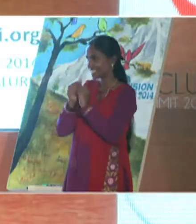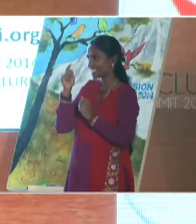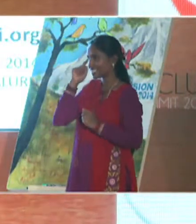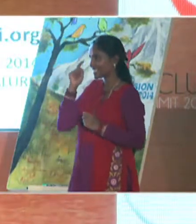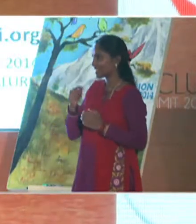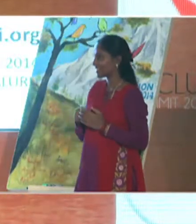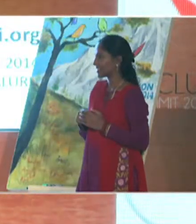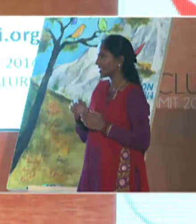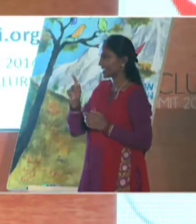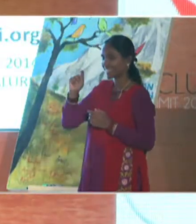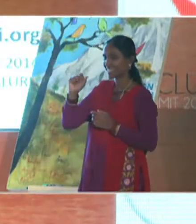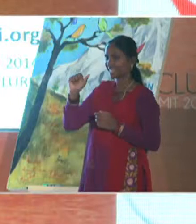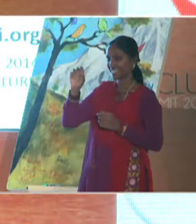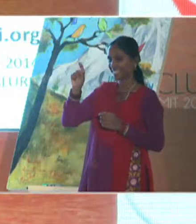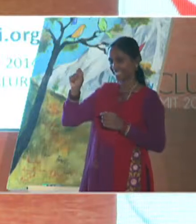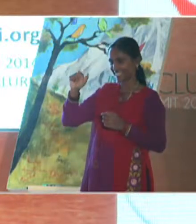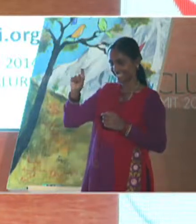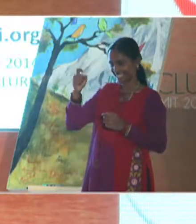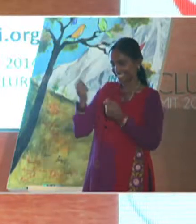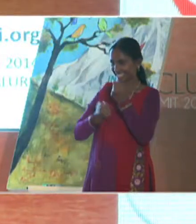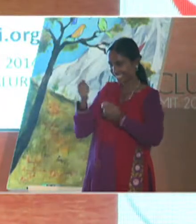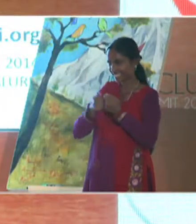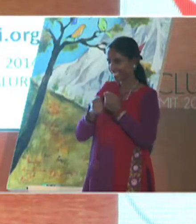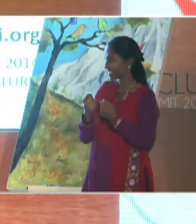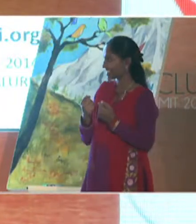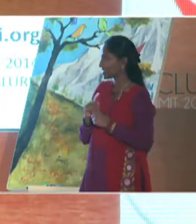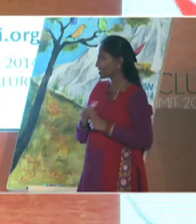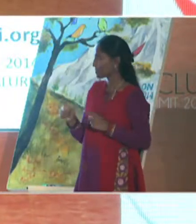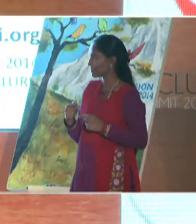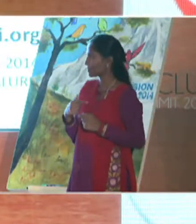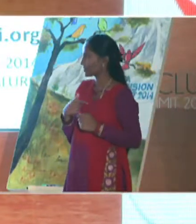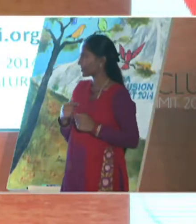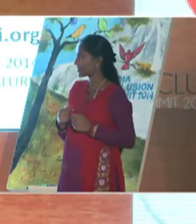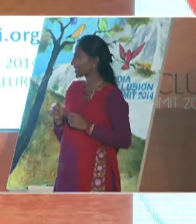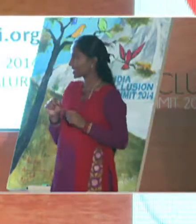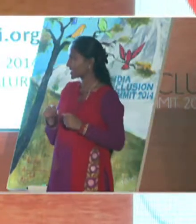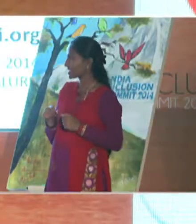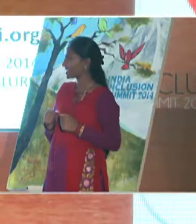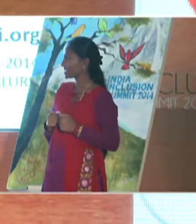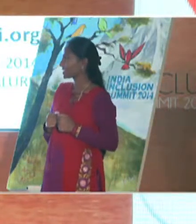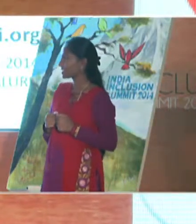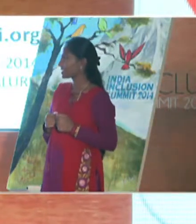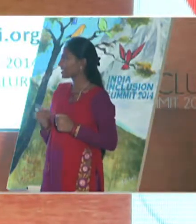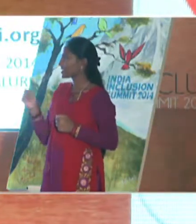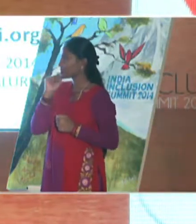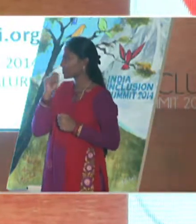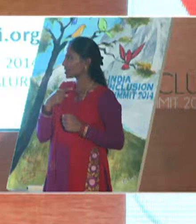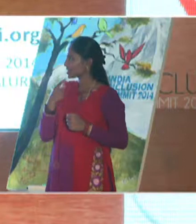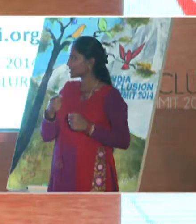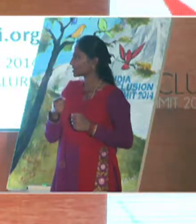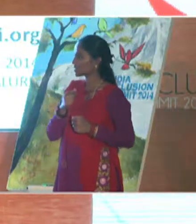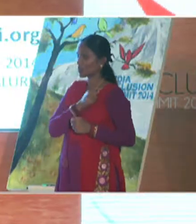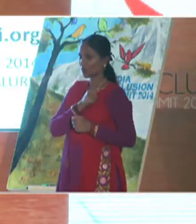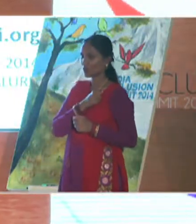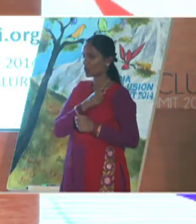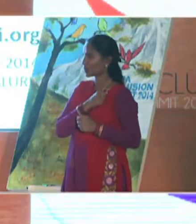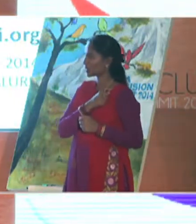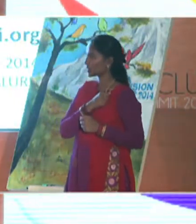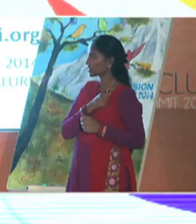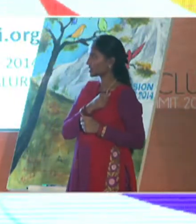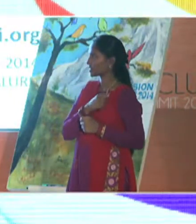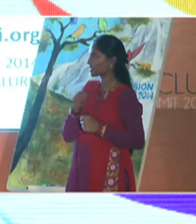taxi driver. But I can set up a taxi company and run it. This boy is 10 years old. And that's not charity,